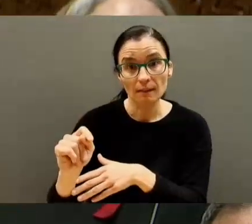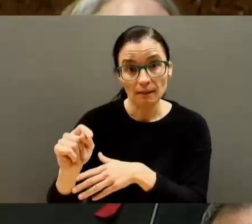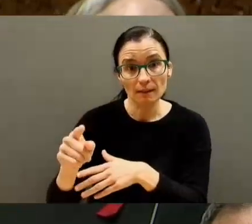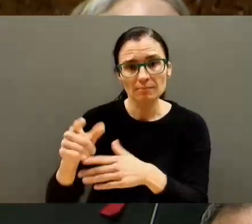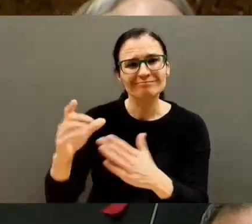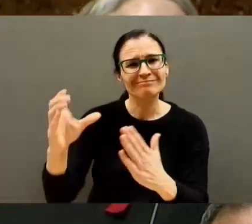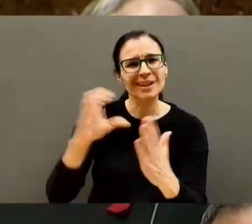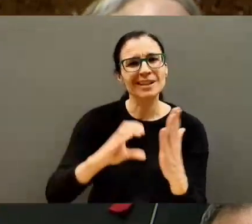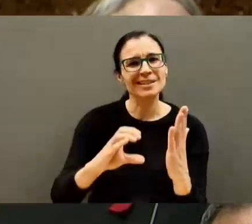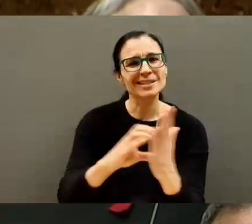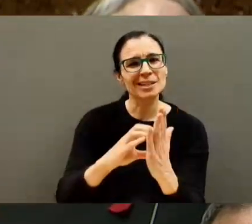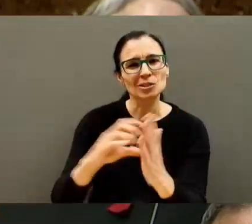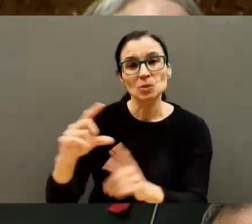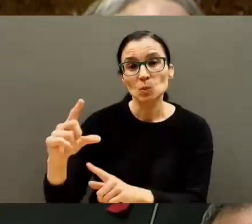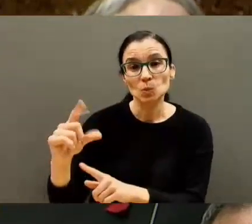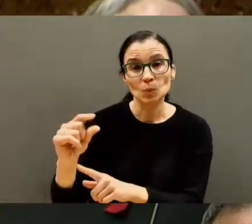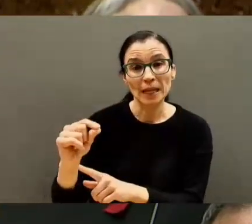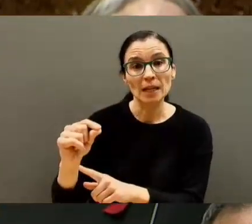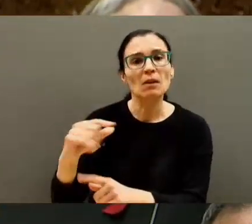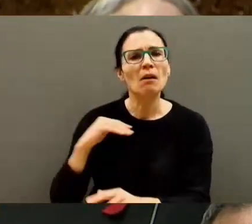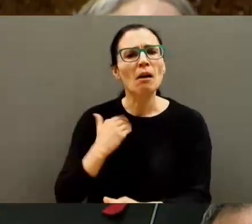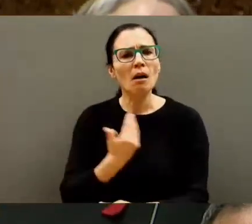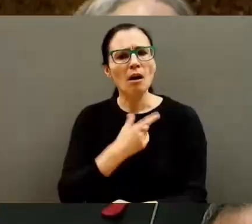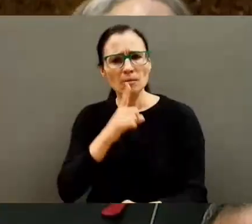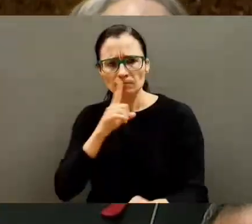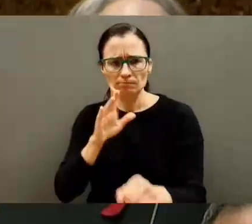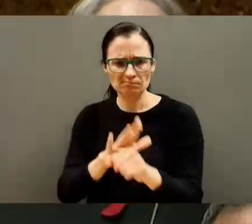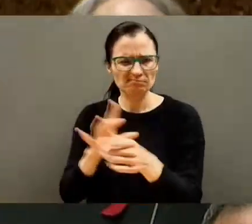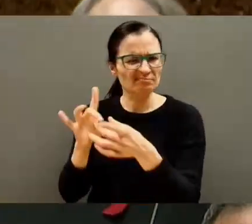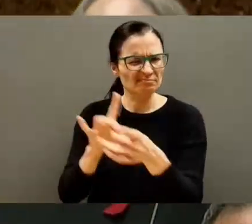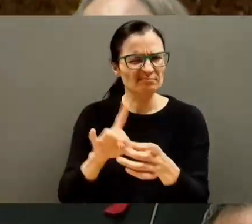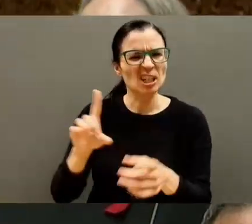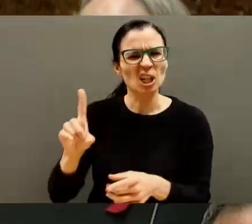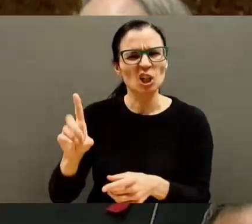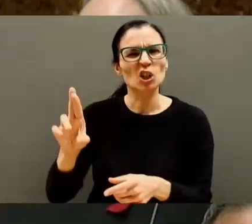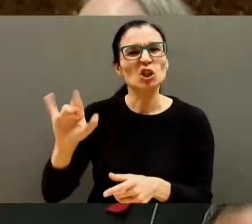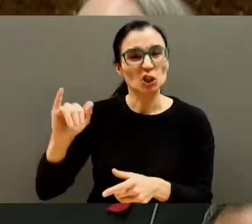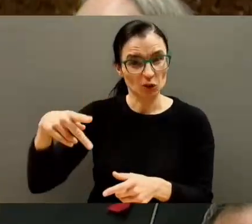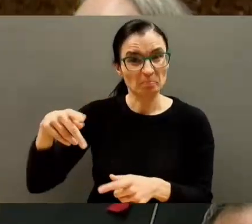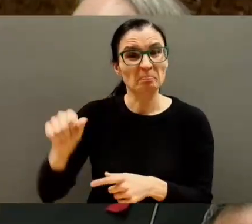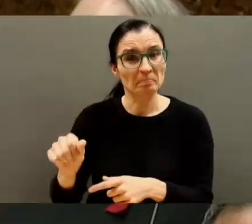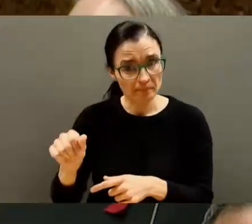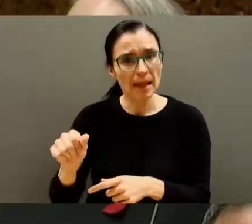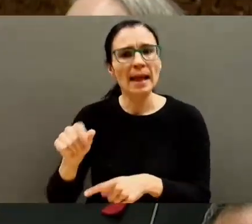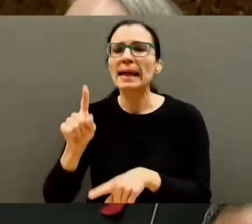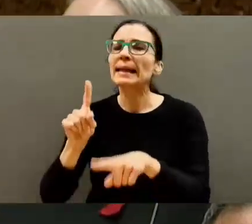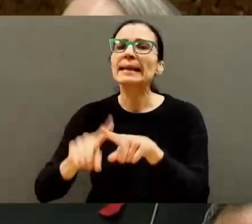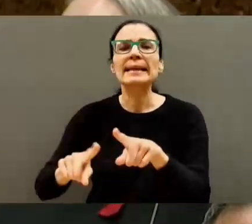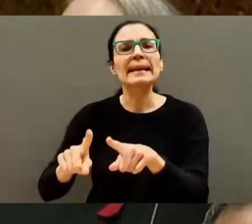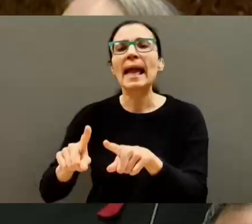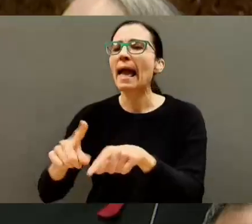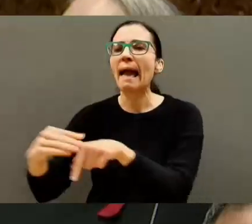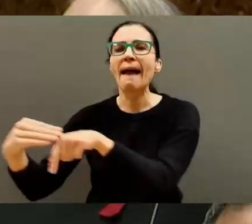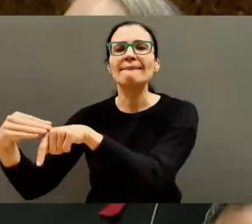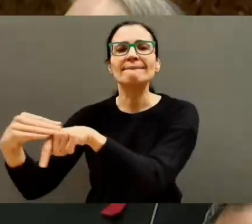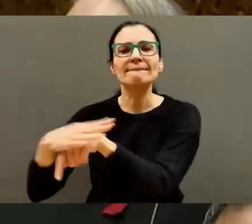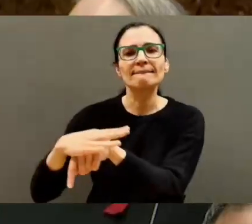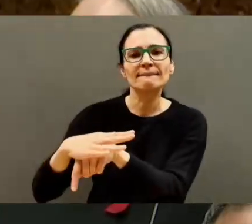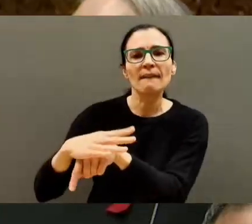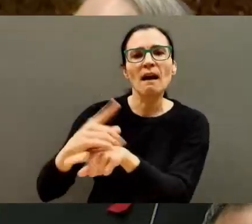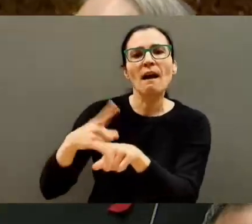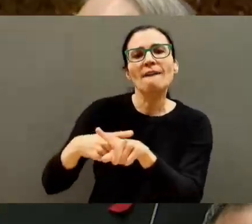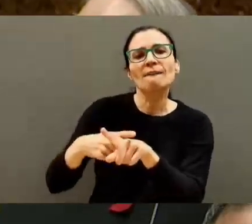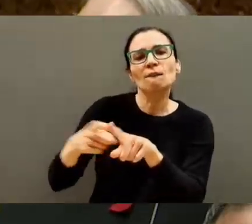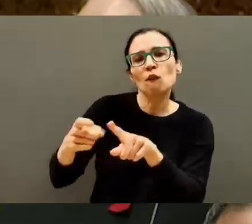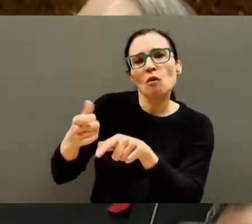measures under the Infrastructure Projects Act. That is there to provide greater assurance and to confirm our continued commitment to